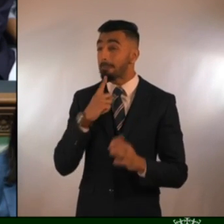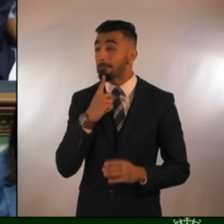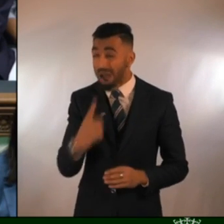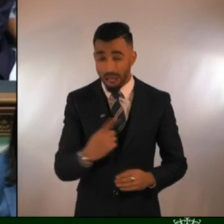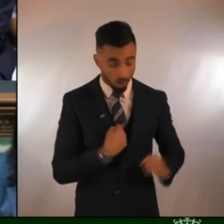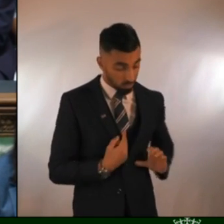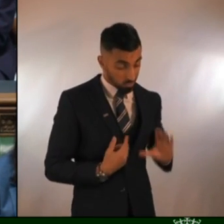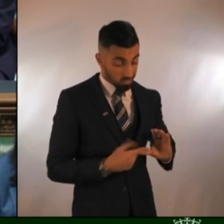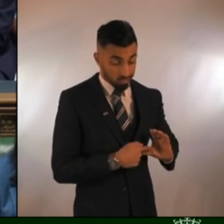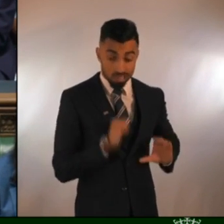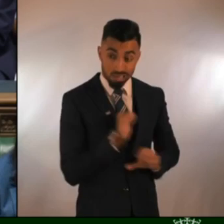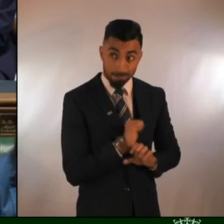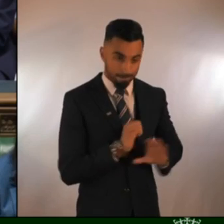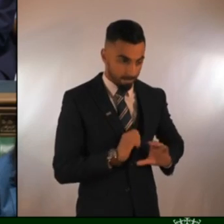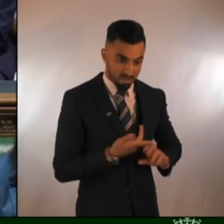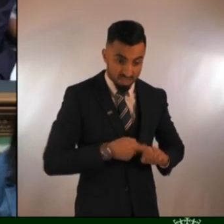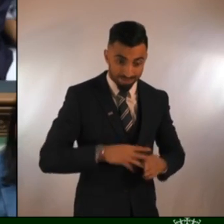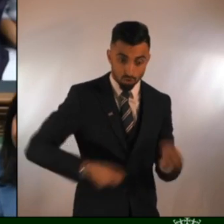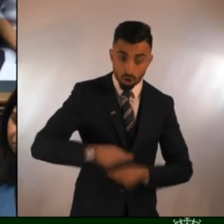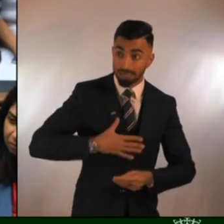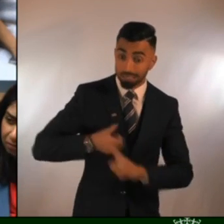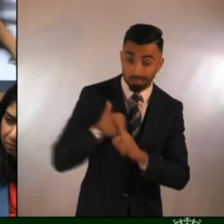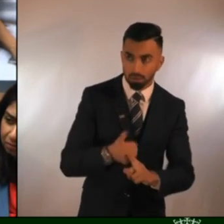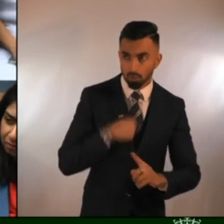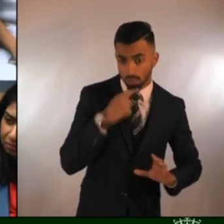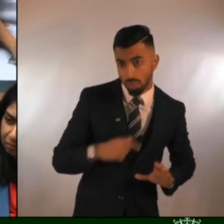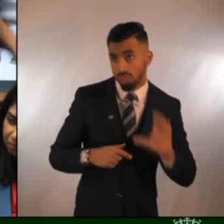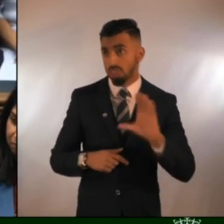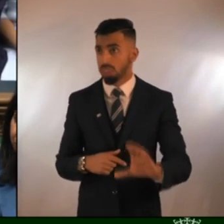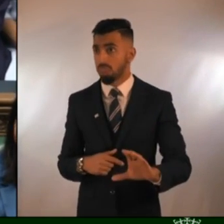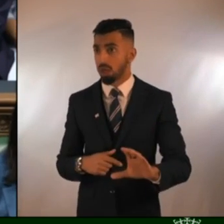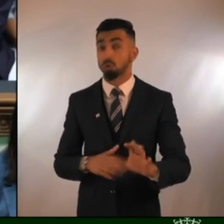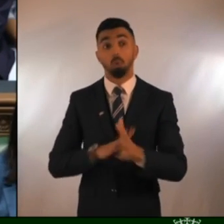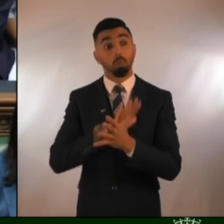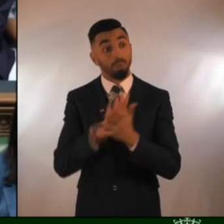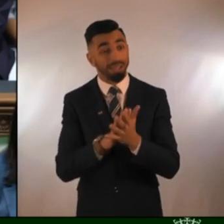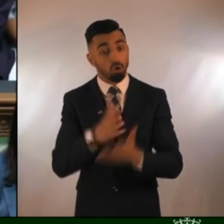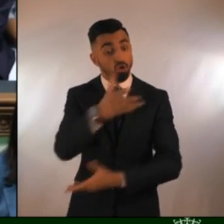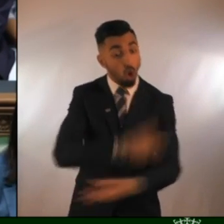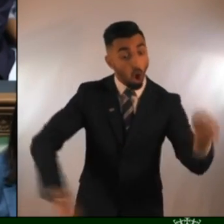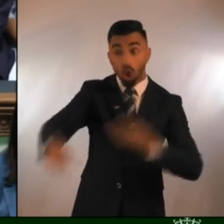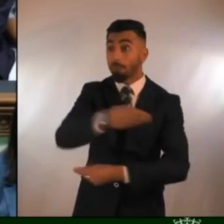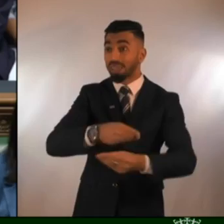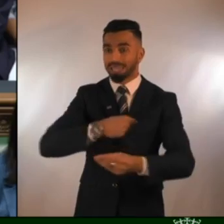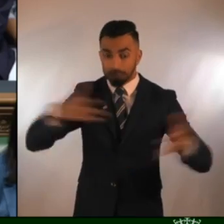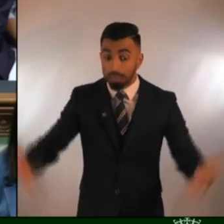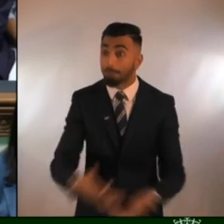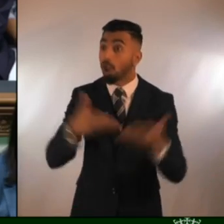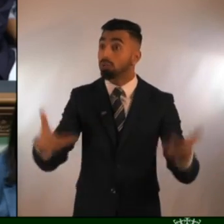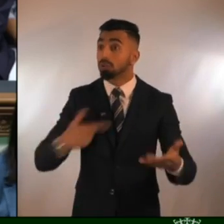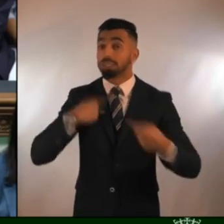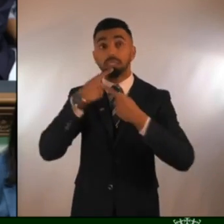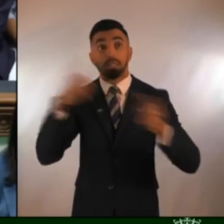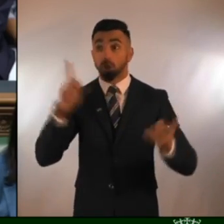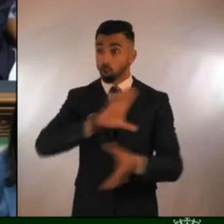I am announcing today, in total, a £30 billion fiscal stimulus to support British people, British